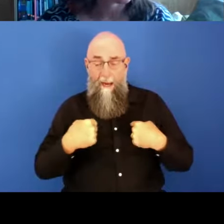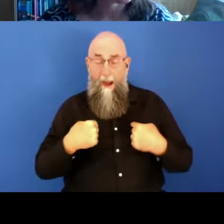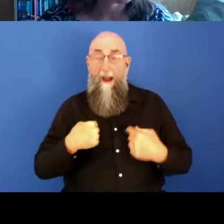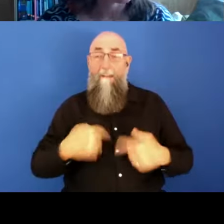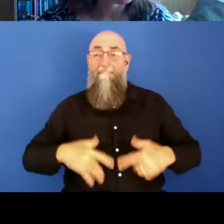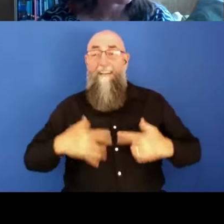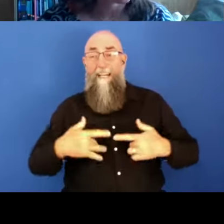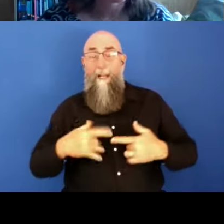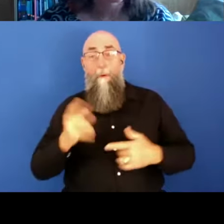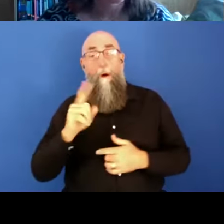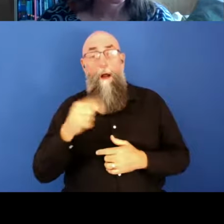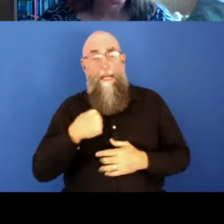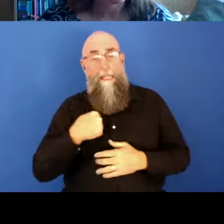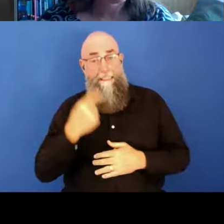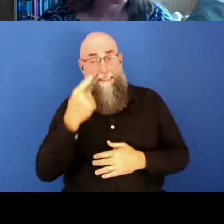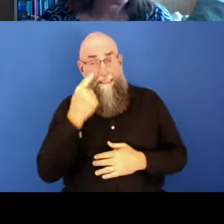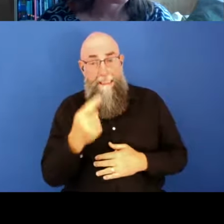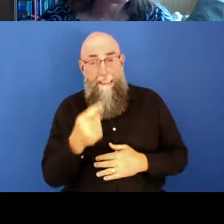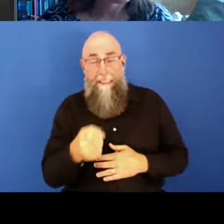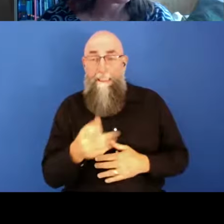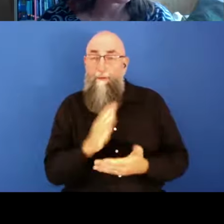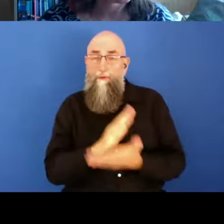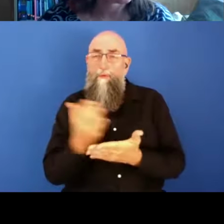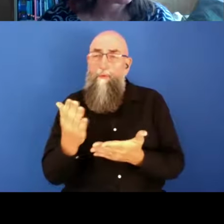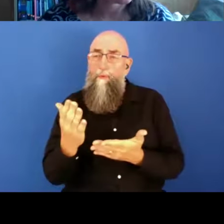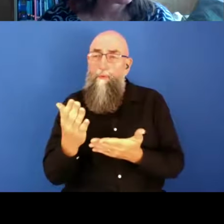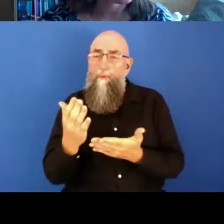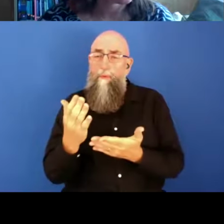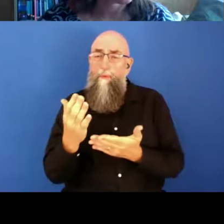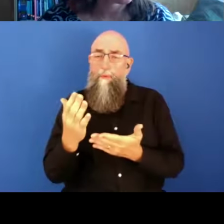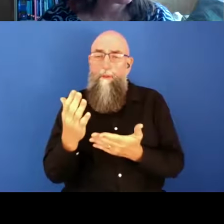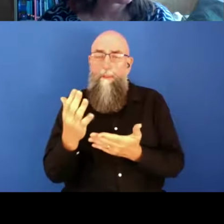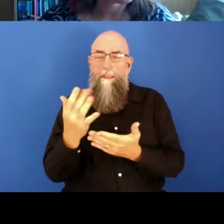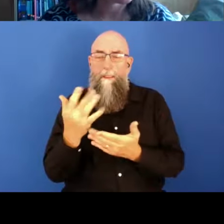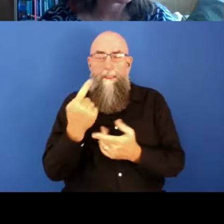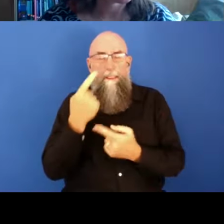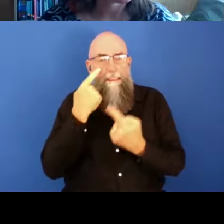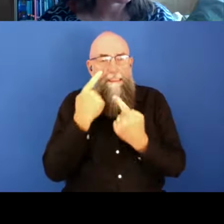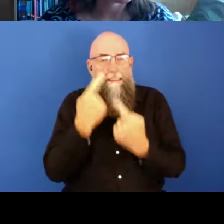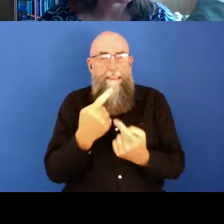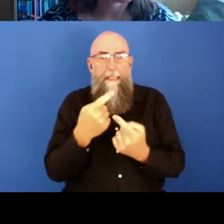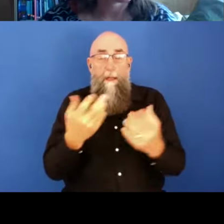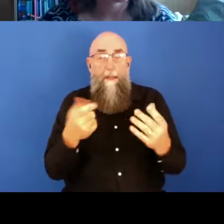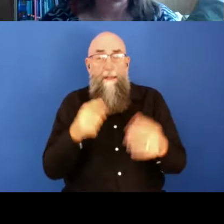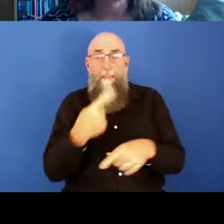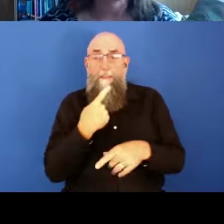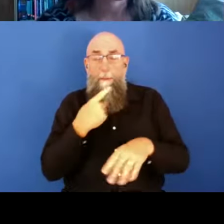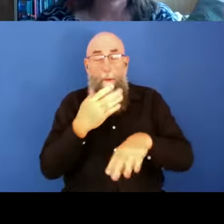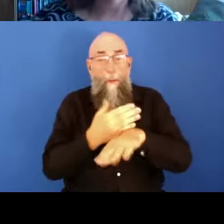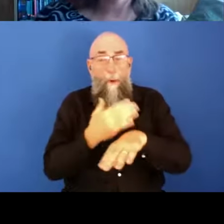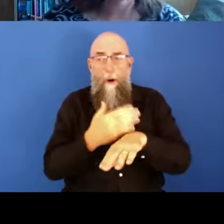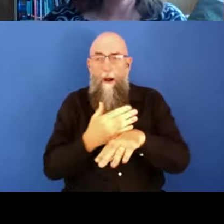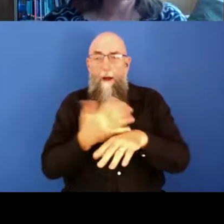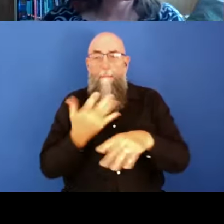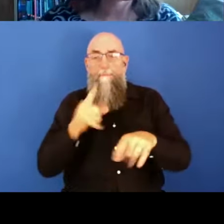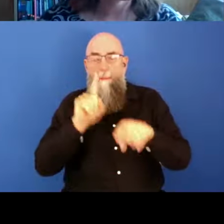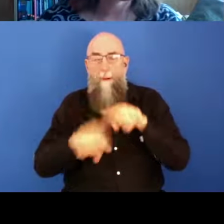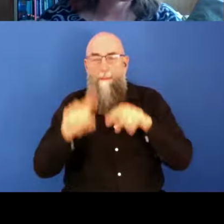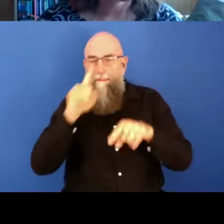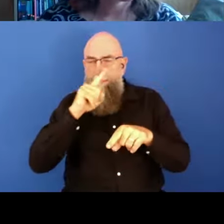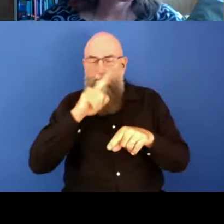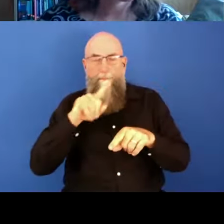i find fascinating with this with this work is that often people will be like ah you know